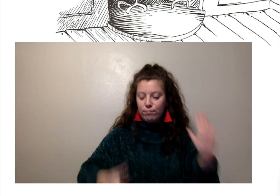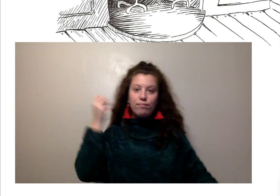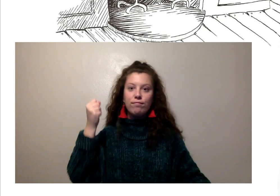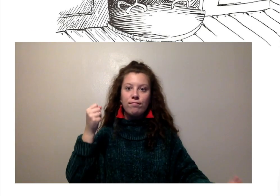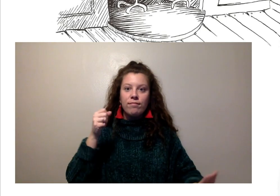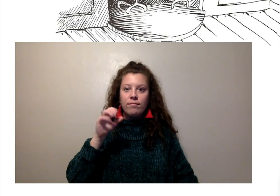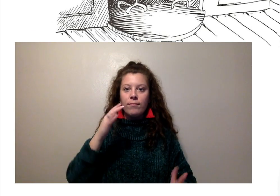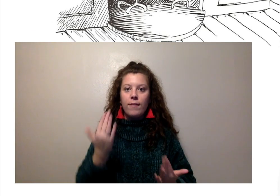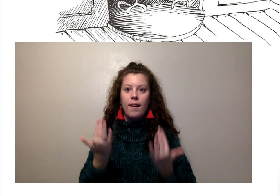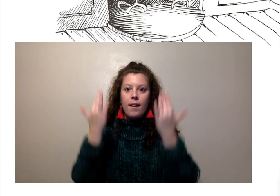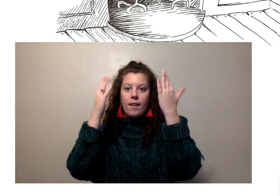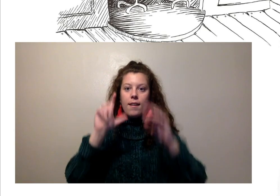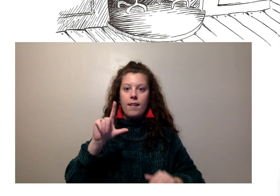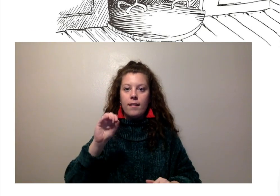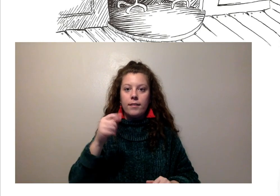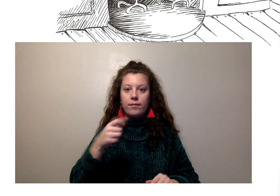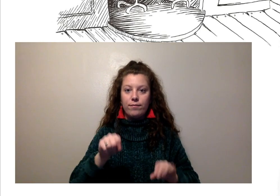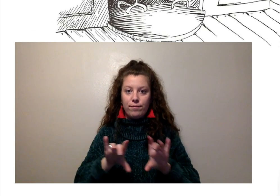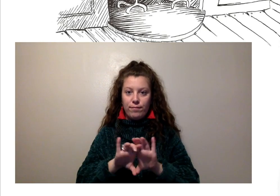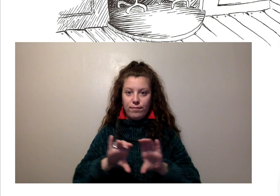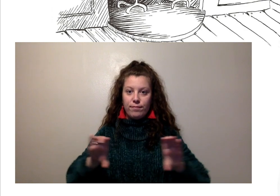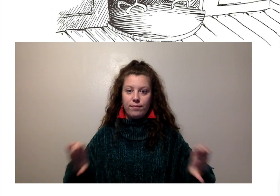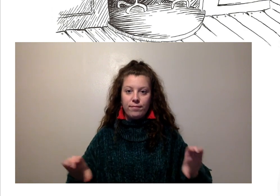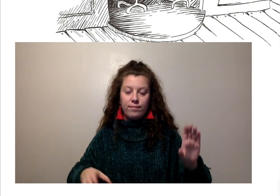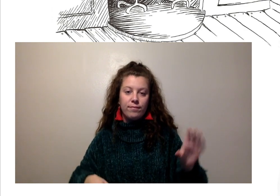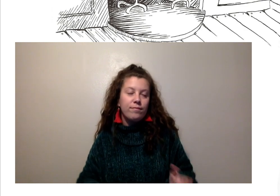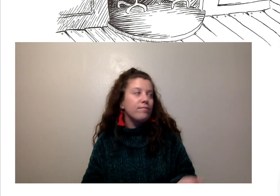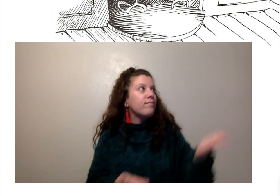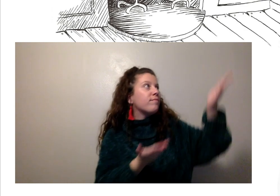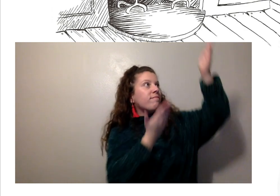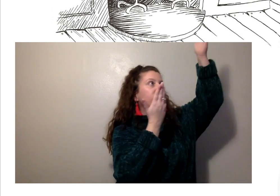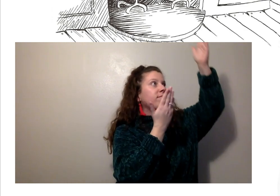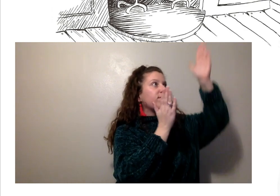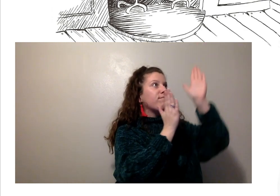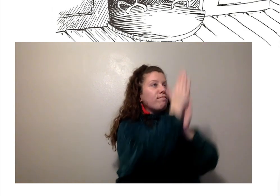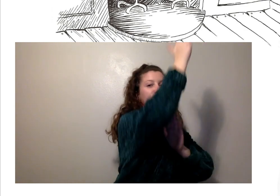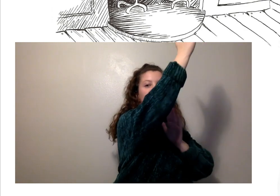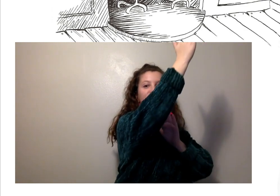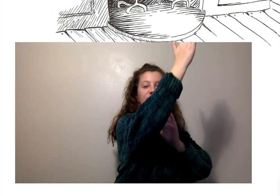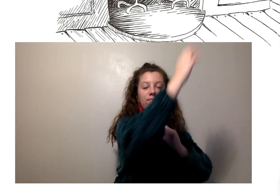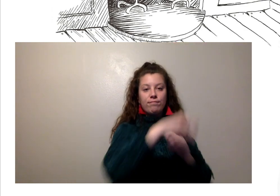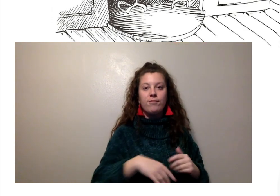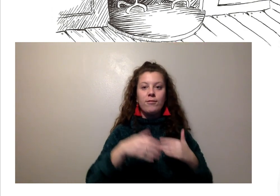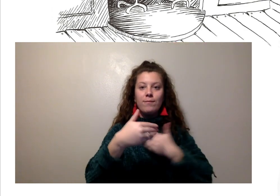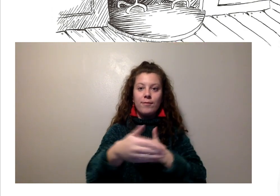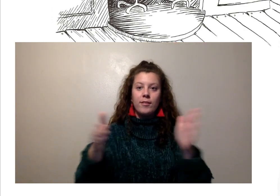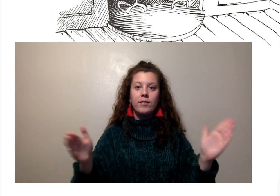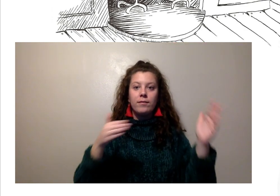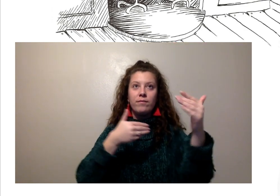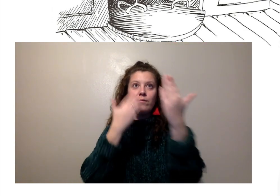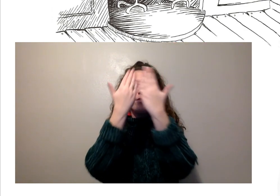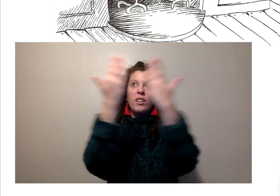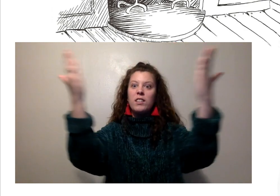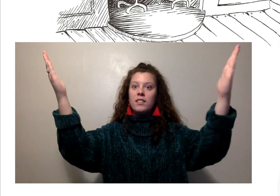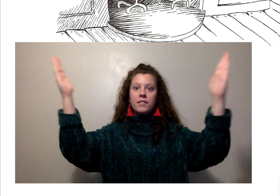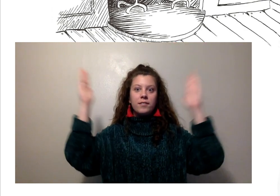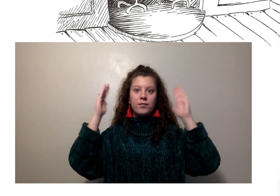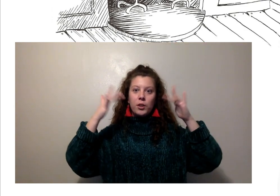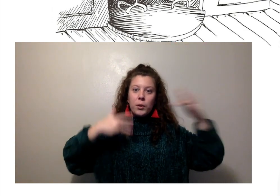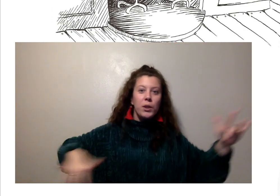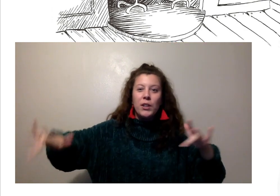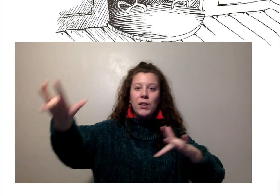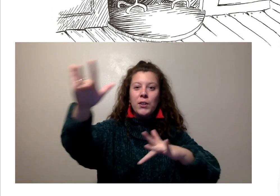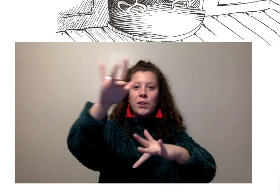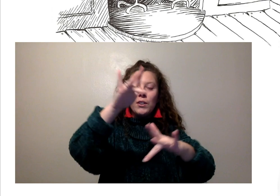Then the last thing he took was the log for their fire. Then he went up the chimney himself, that old liar. On their walls he left nothing